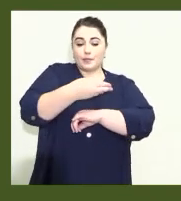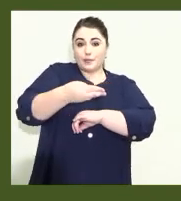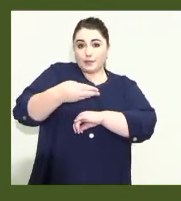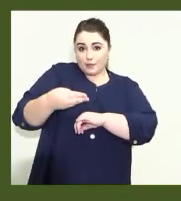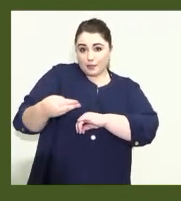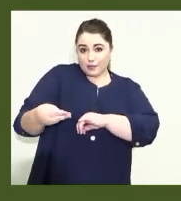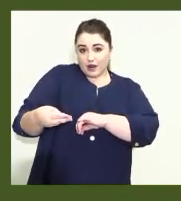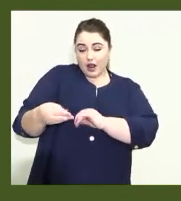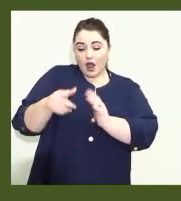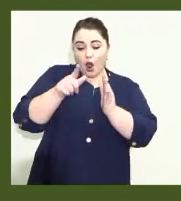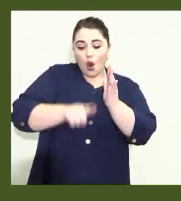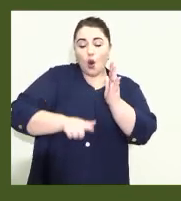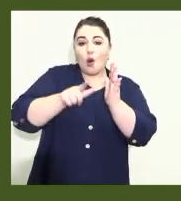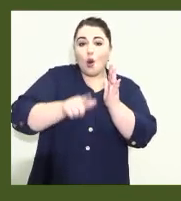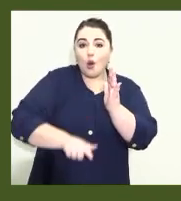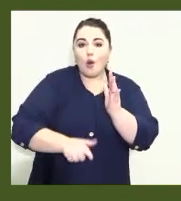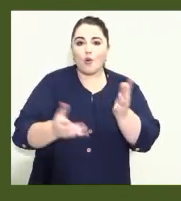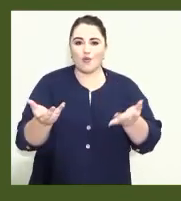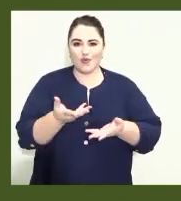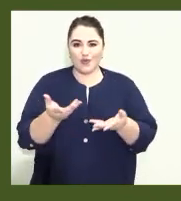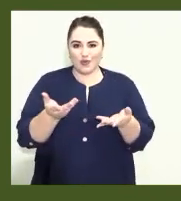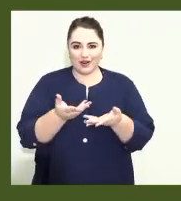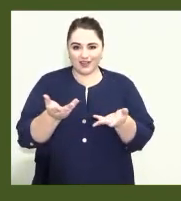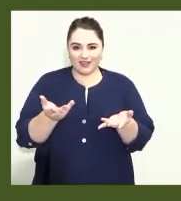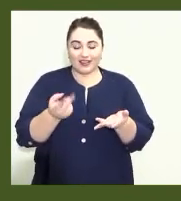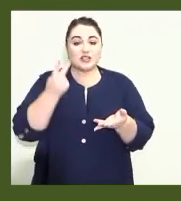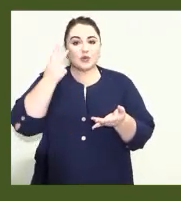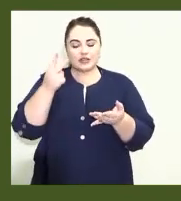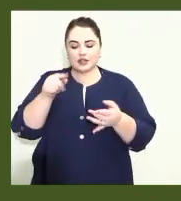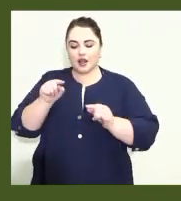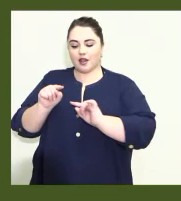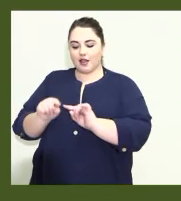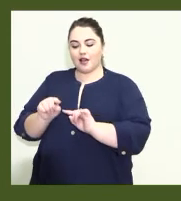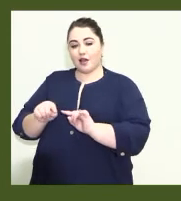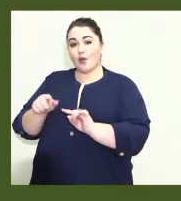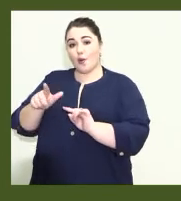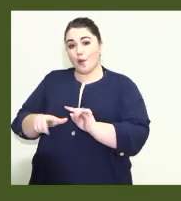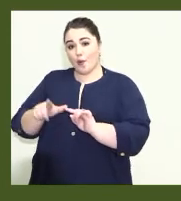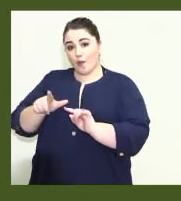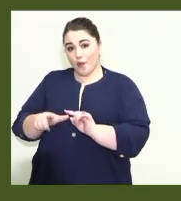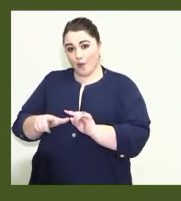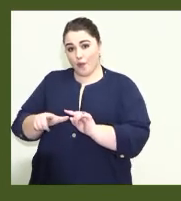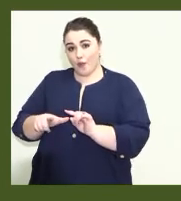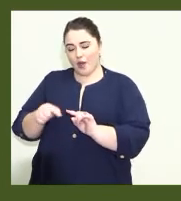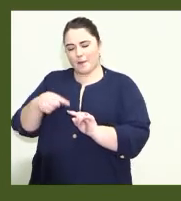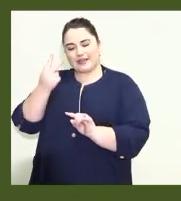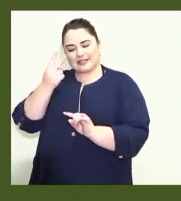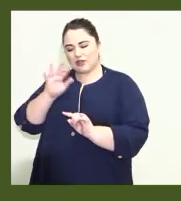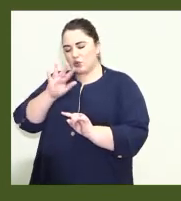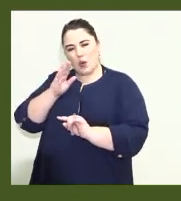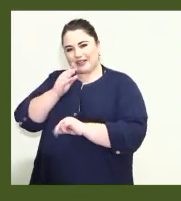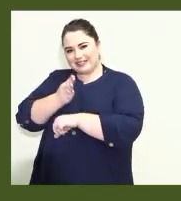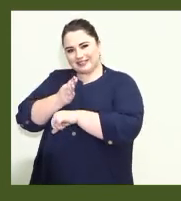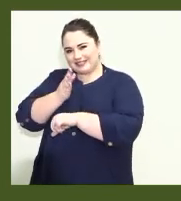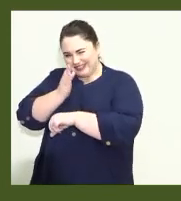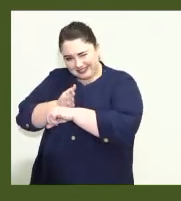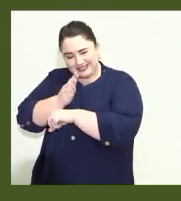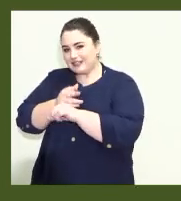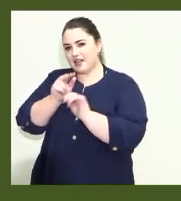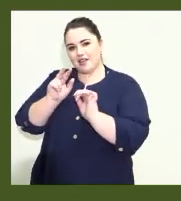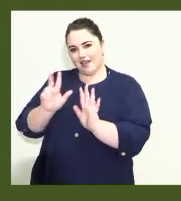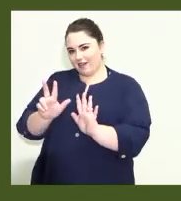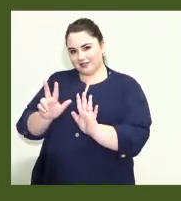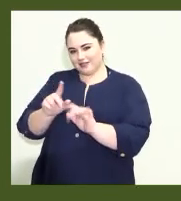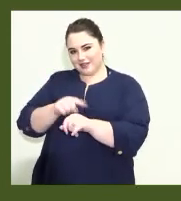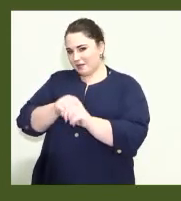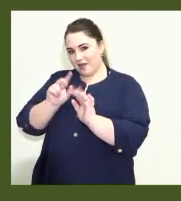where are the glucose levels at the lowest? Now you look there, there's a low level. So you're right, I see it is not at 8 o'clock because